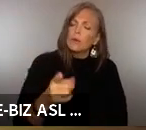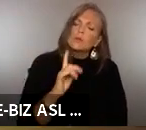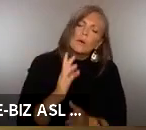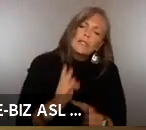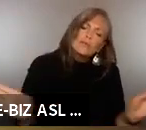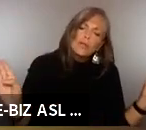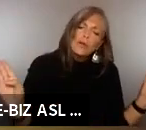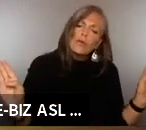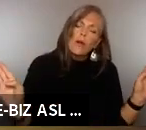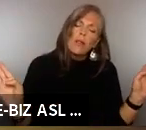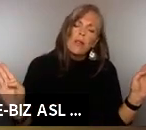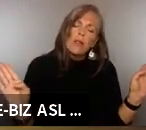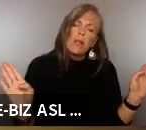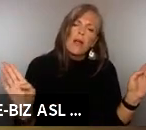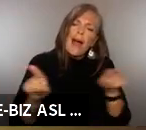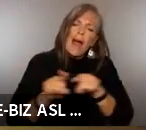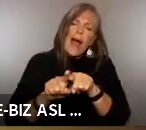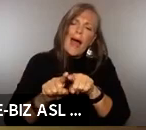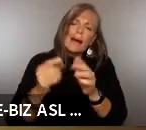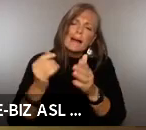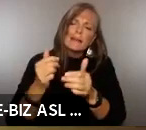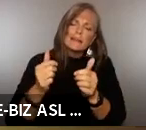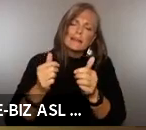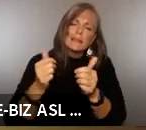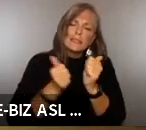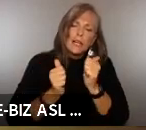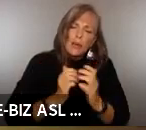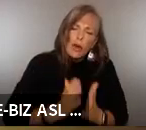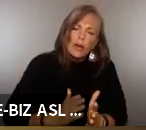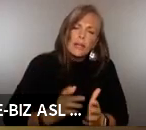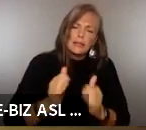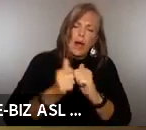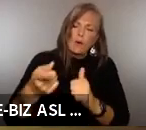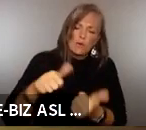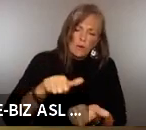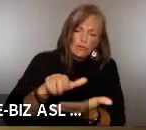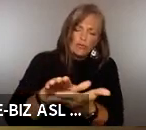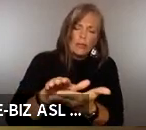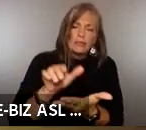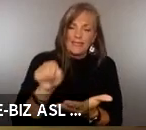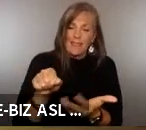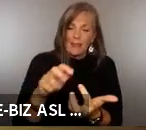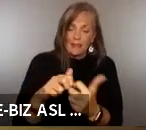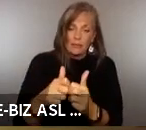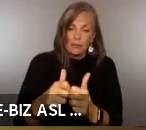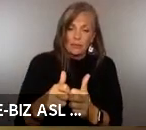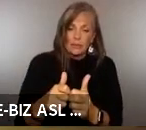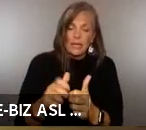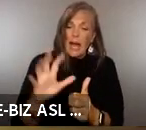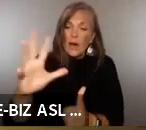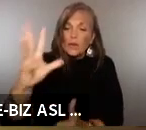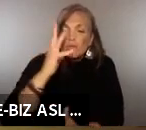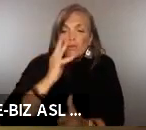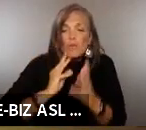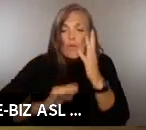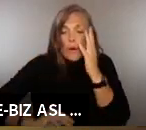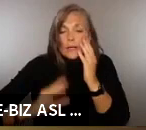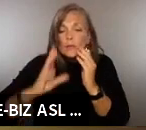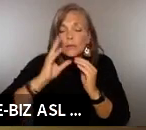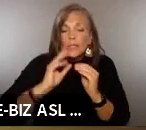an artist, how are you facing these differences? How has being around for a while with your experience and